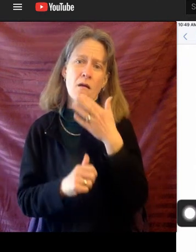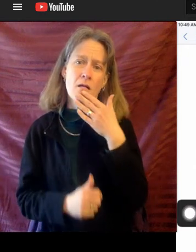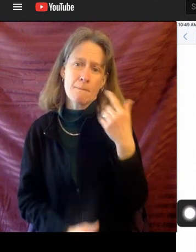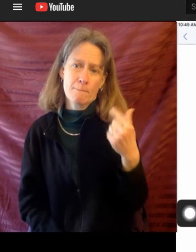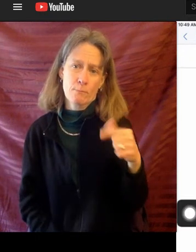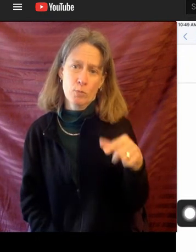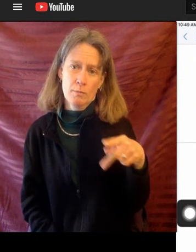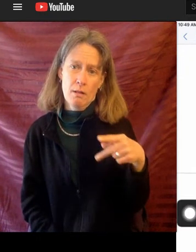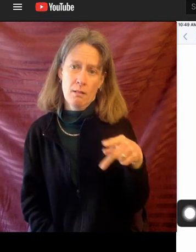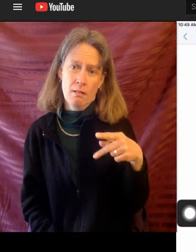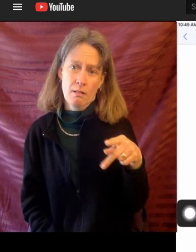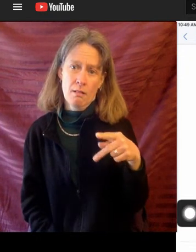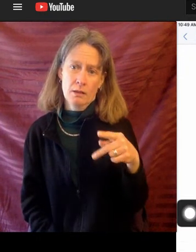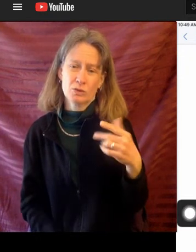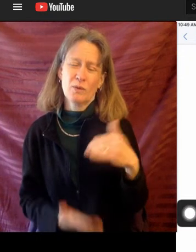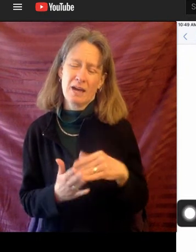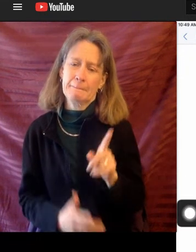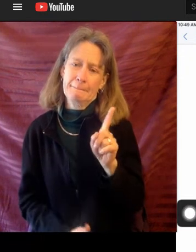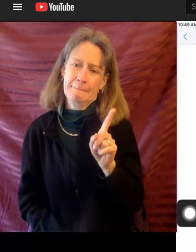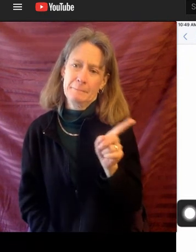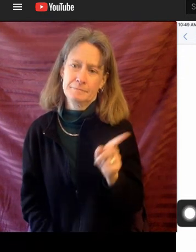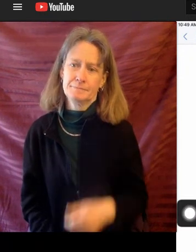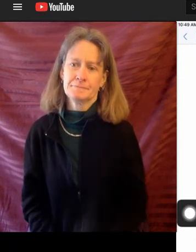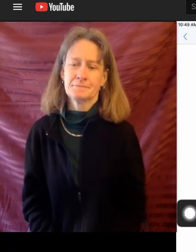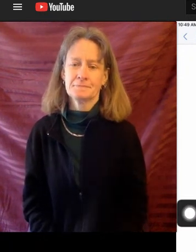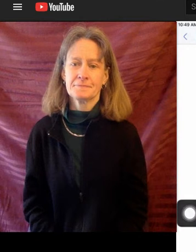So let's scroll up again.